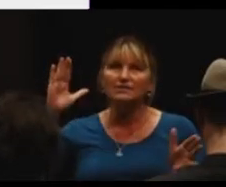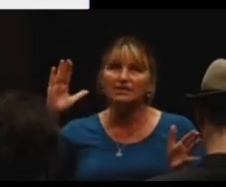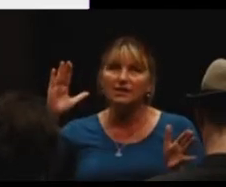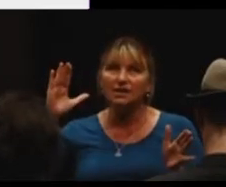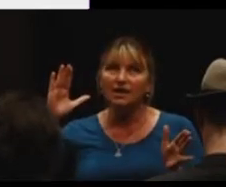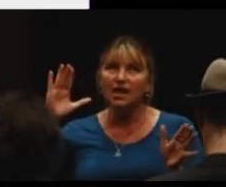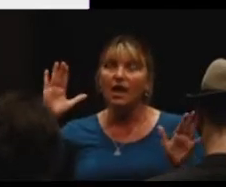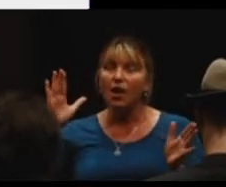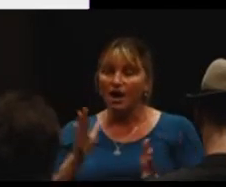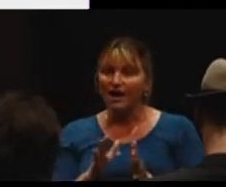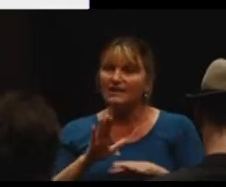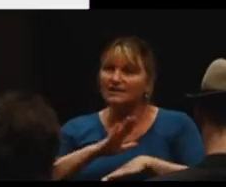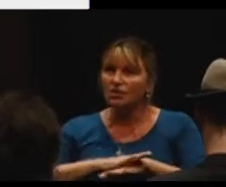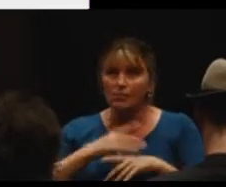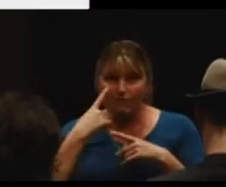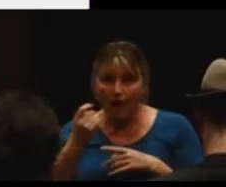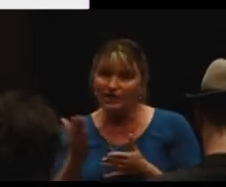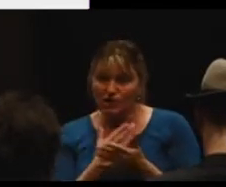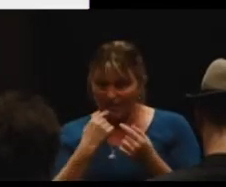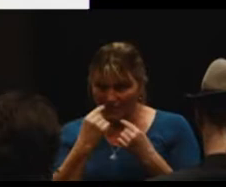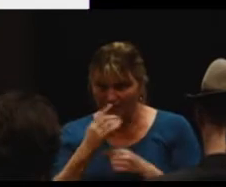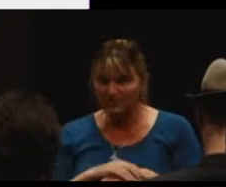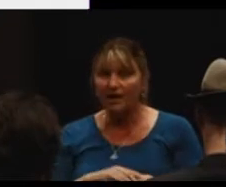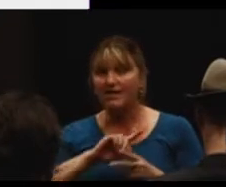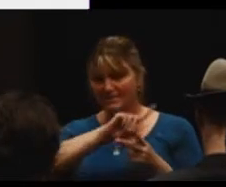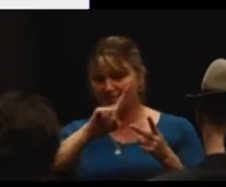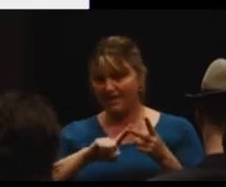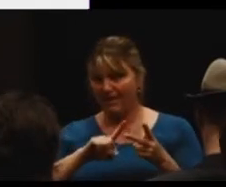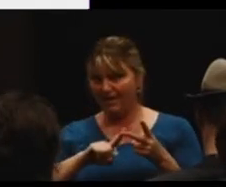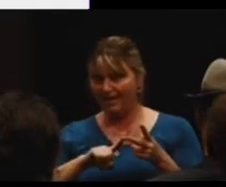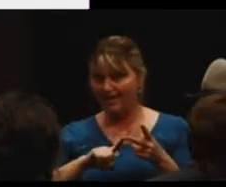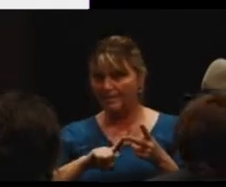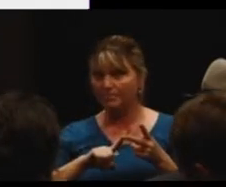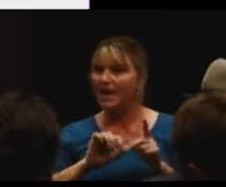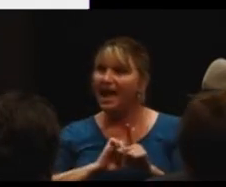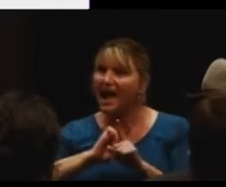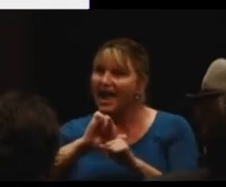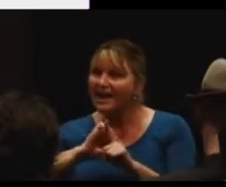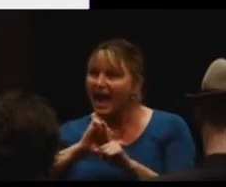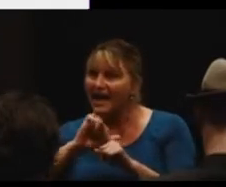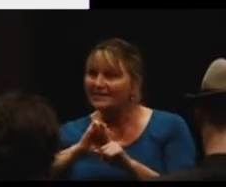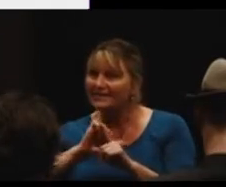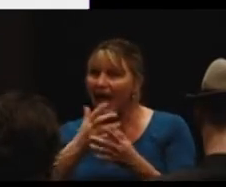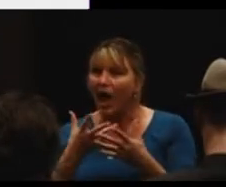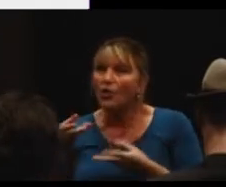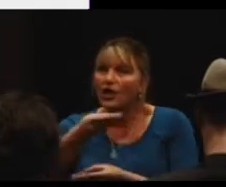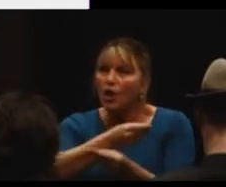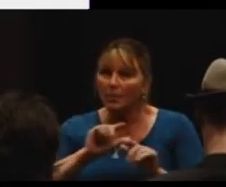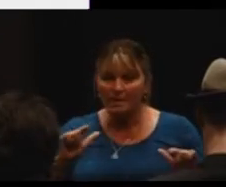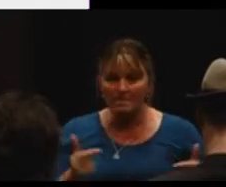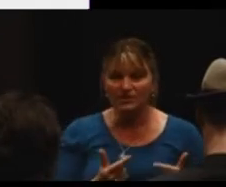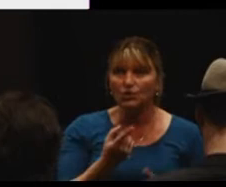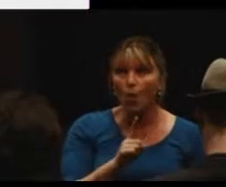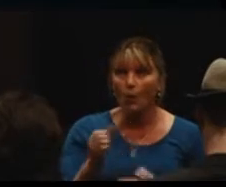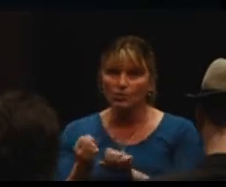information. The second one, though, I think is more important, is how it enhances the way that the economy matches what is produced and what people desire.